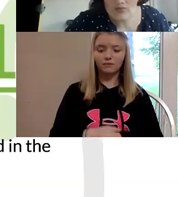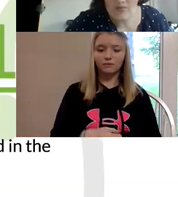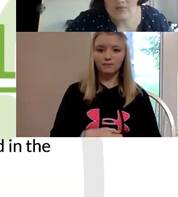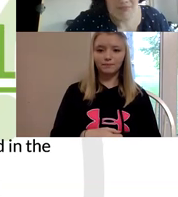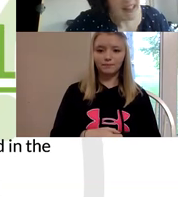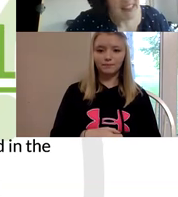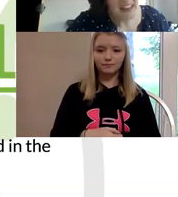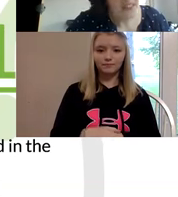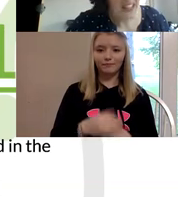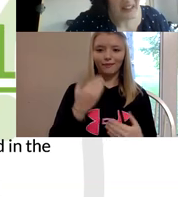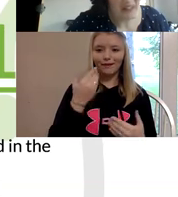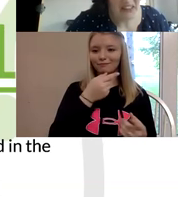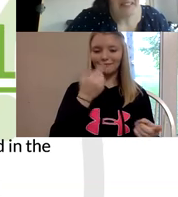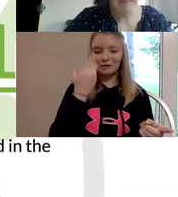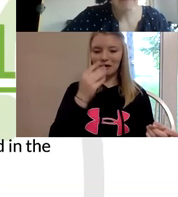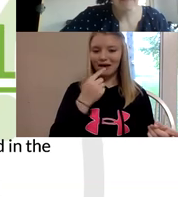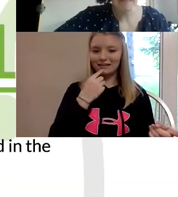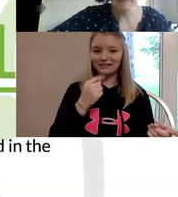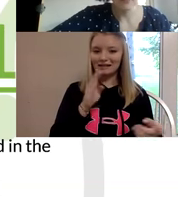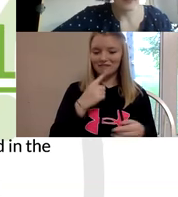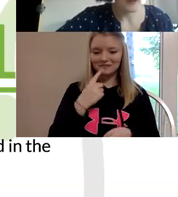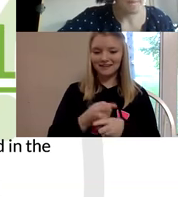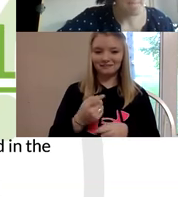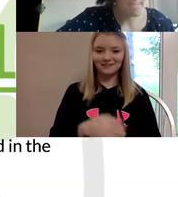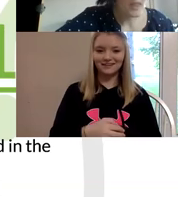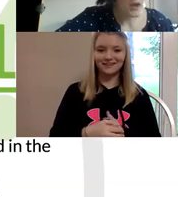Cannabinoidal? I never say that right.